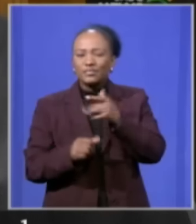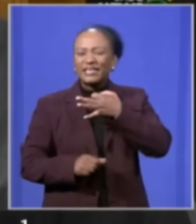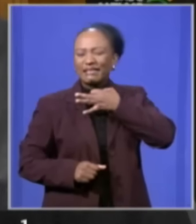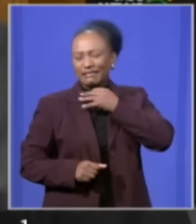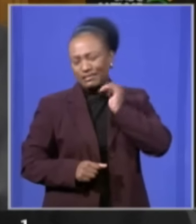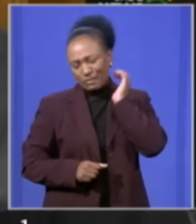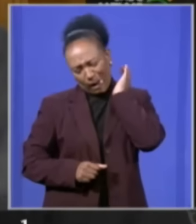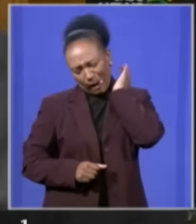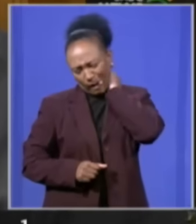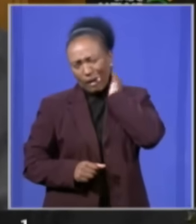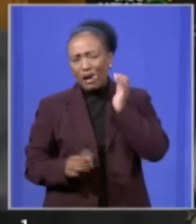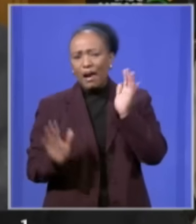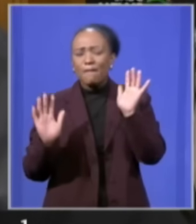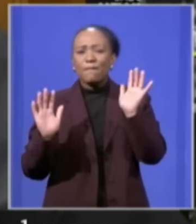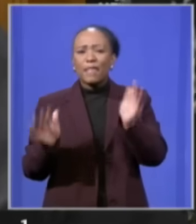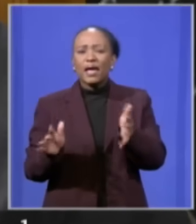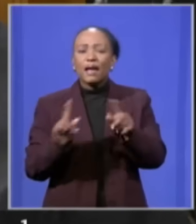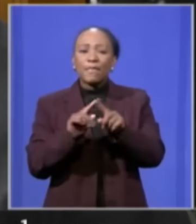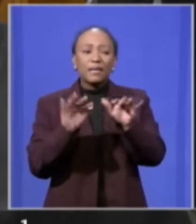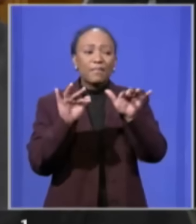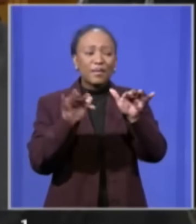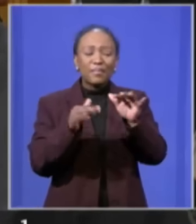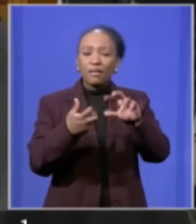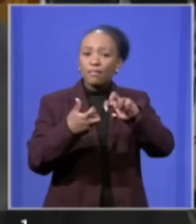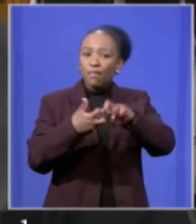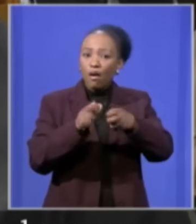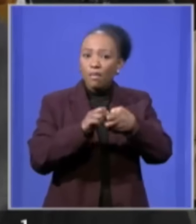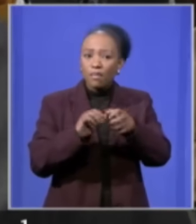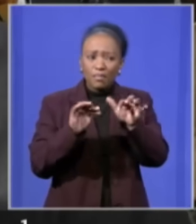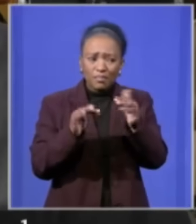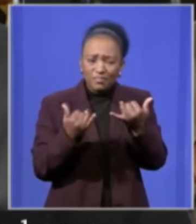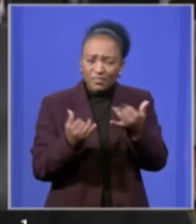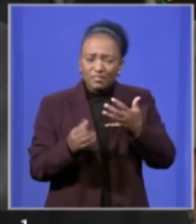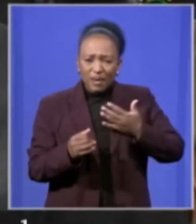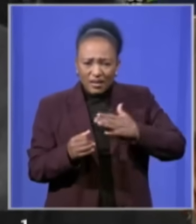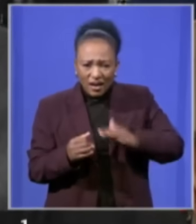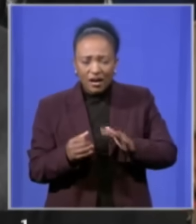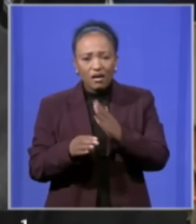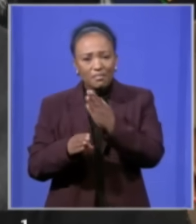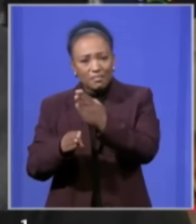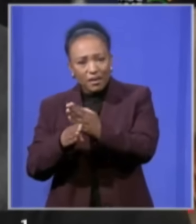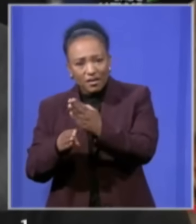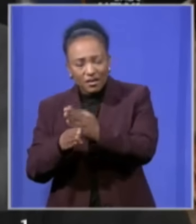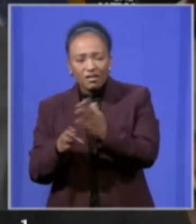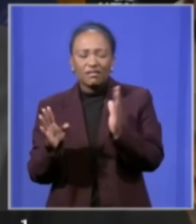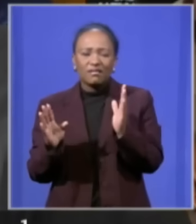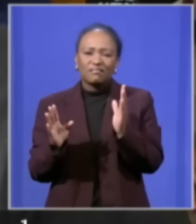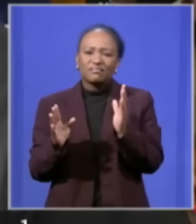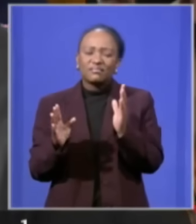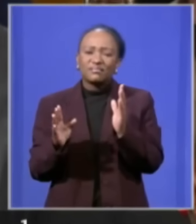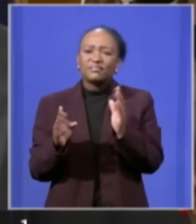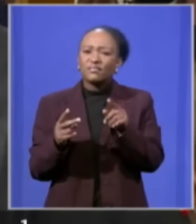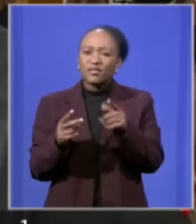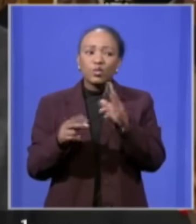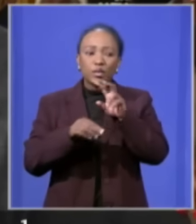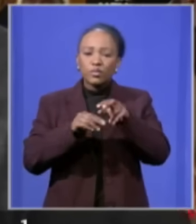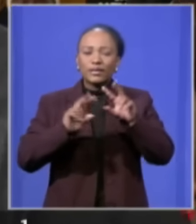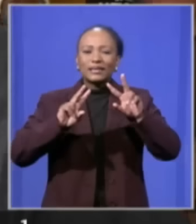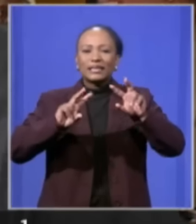di bolele ka dilo tse di tshwenyang batho batho ba nyaka mešomo my dear. Batho ga ba nyake di-potholes. Do you need a research